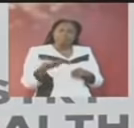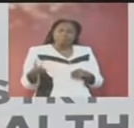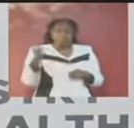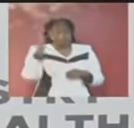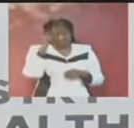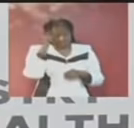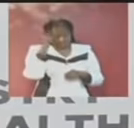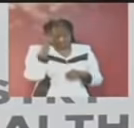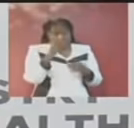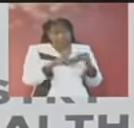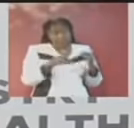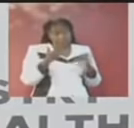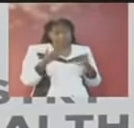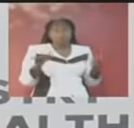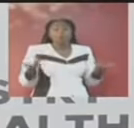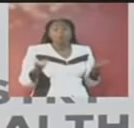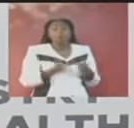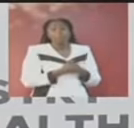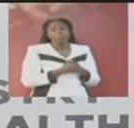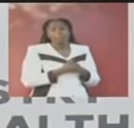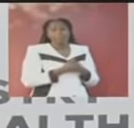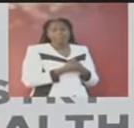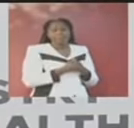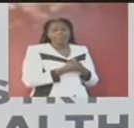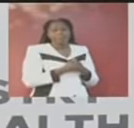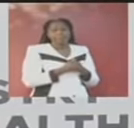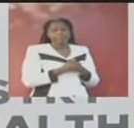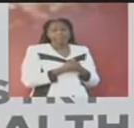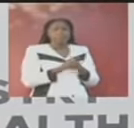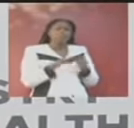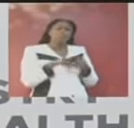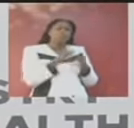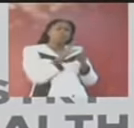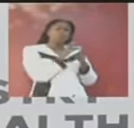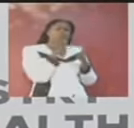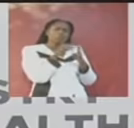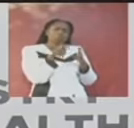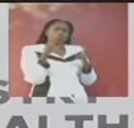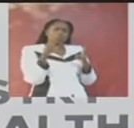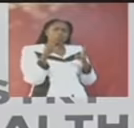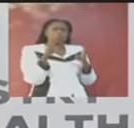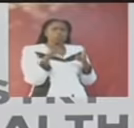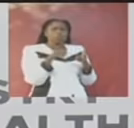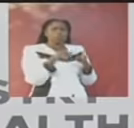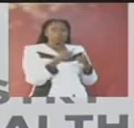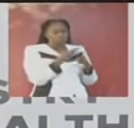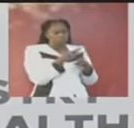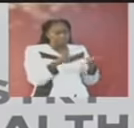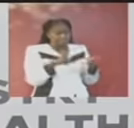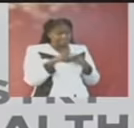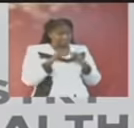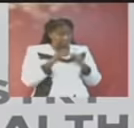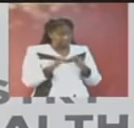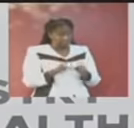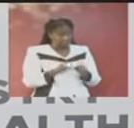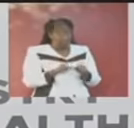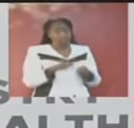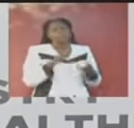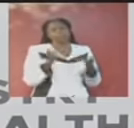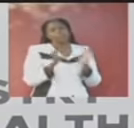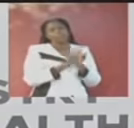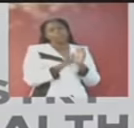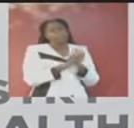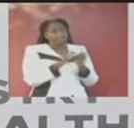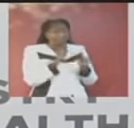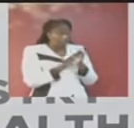in the selection of the parallel healthcare facility would be if they are patients, for example, from an elderly home,